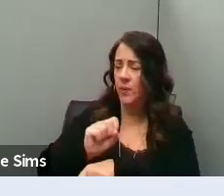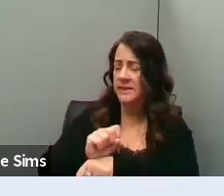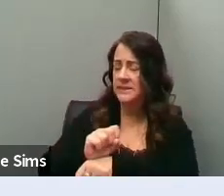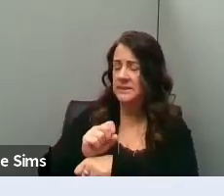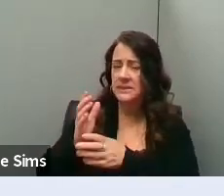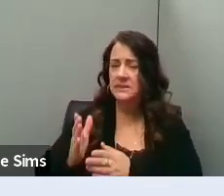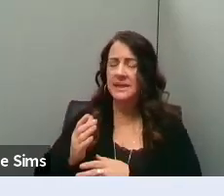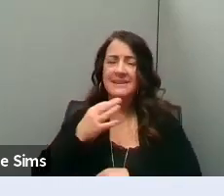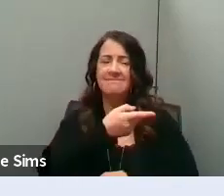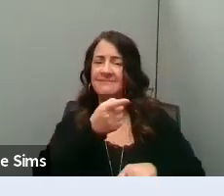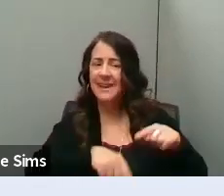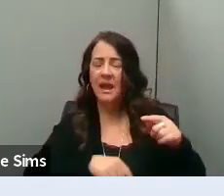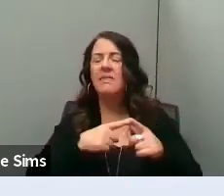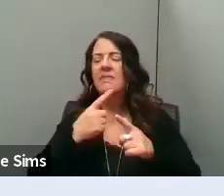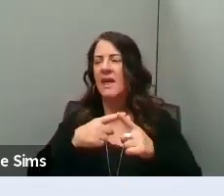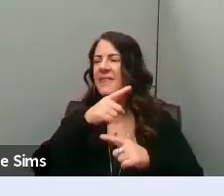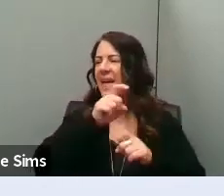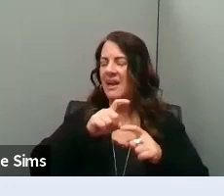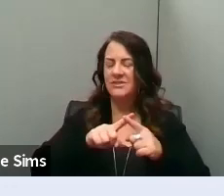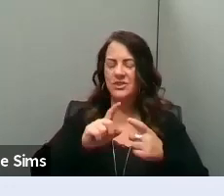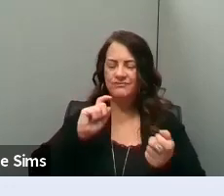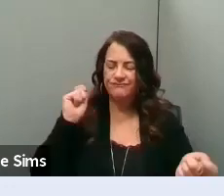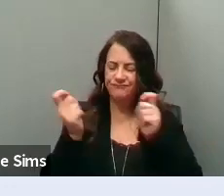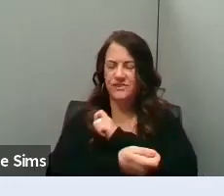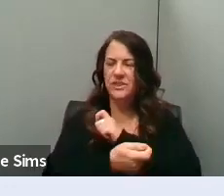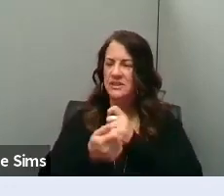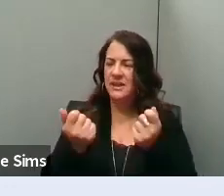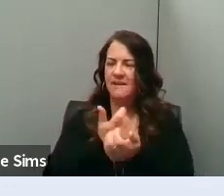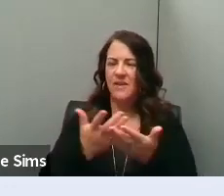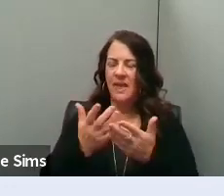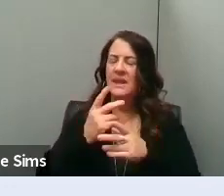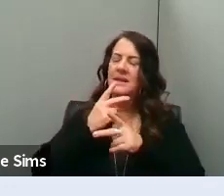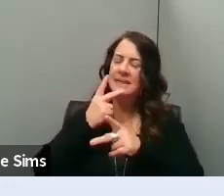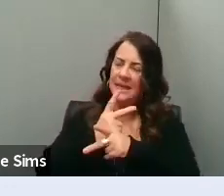they can't, then they have to rearrange things so that people are safe.